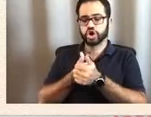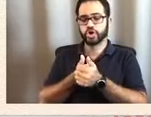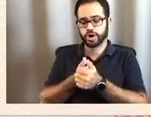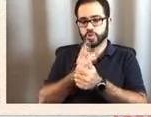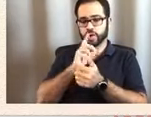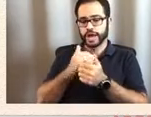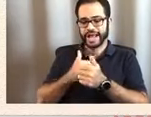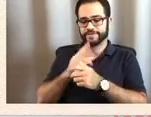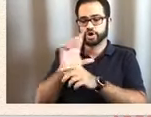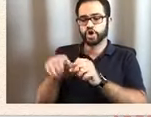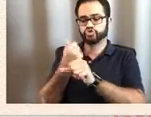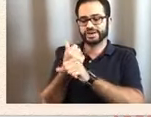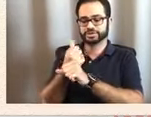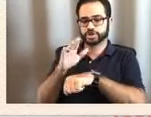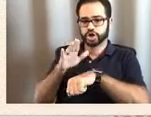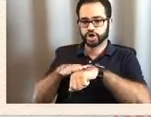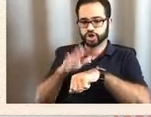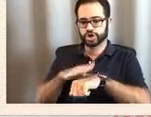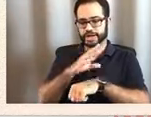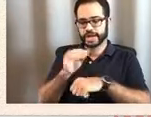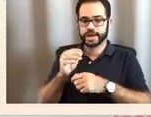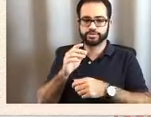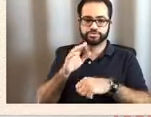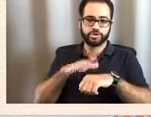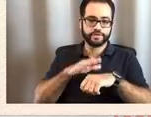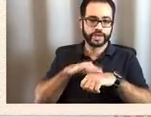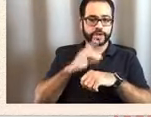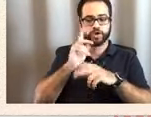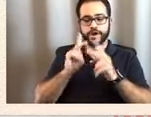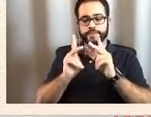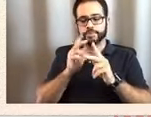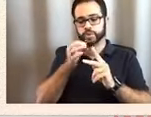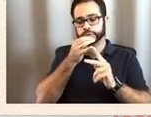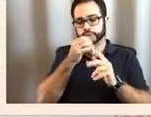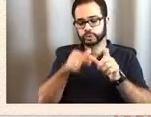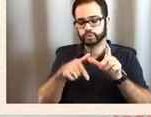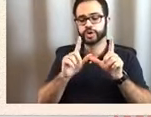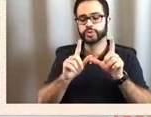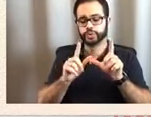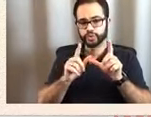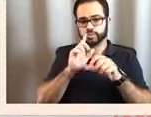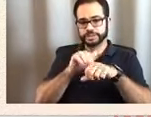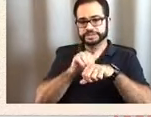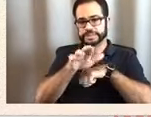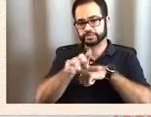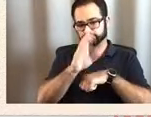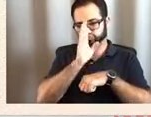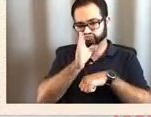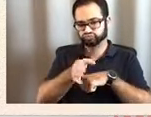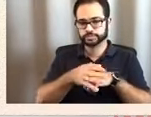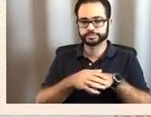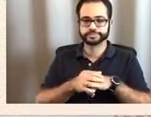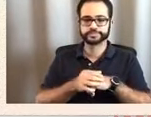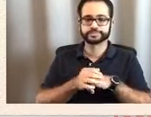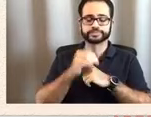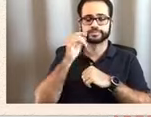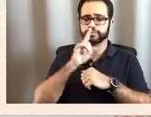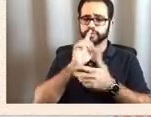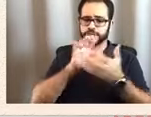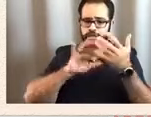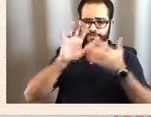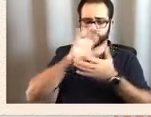employees and notifications of employees coming up for renewal to be sent to you. It's confusing when you